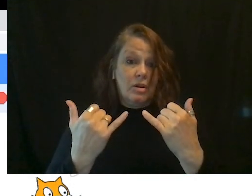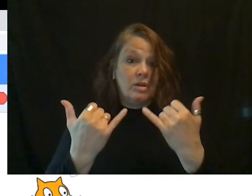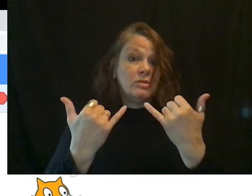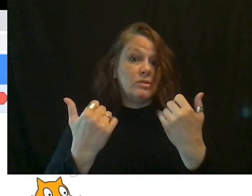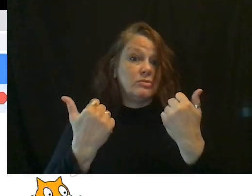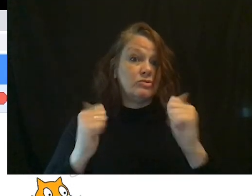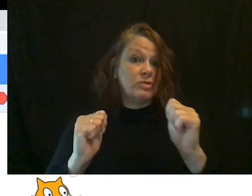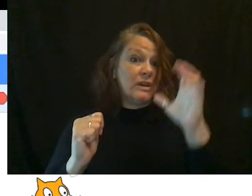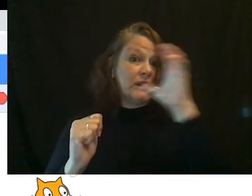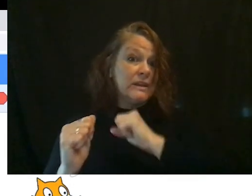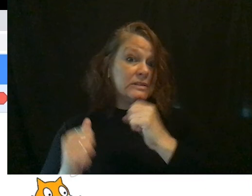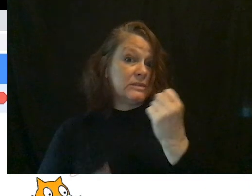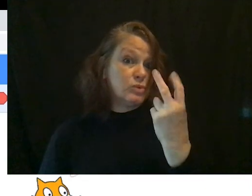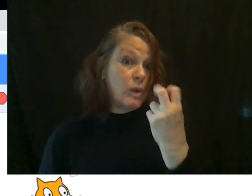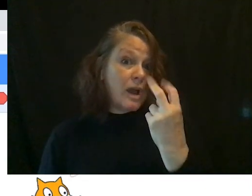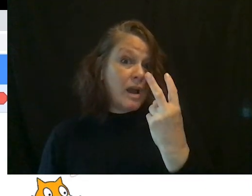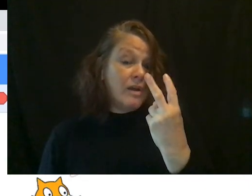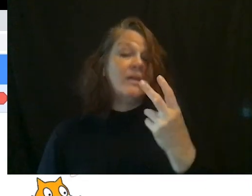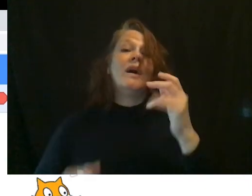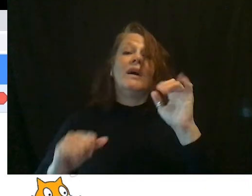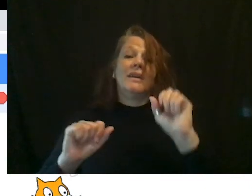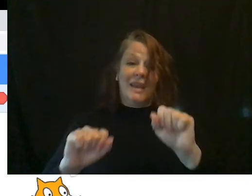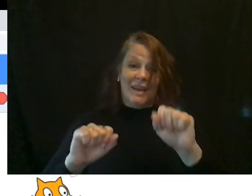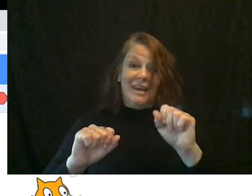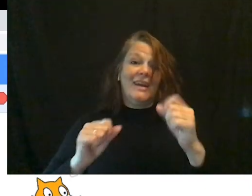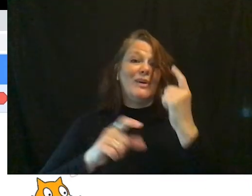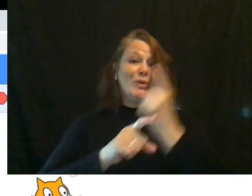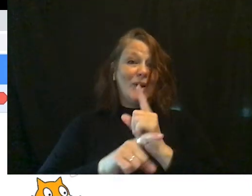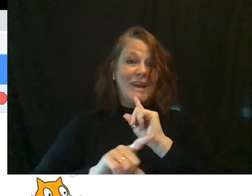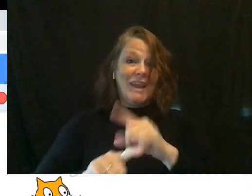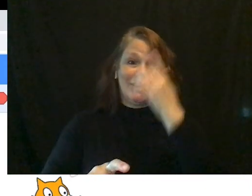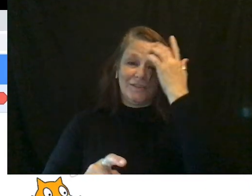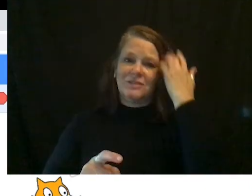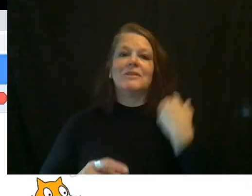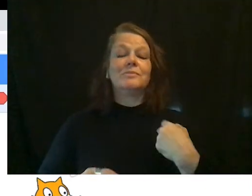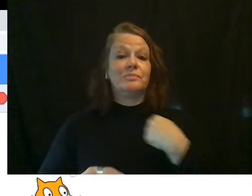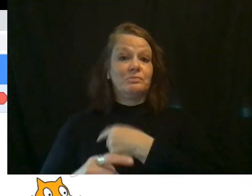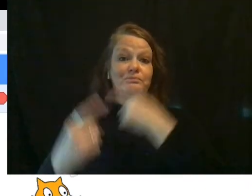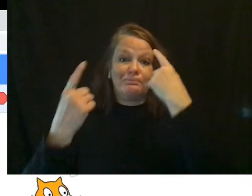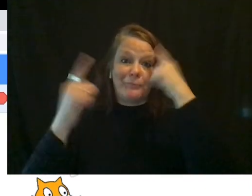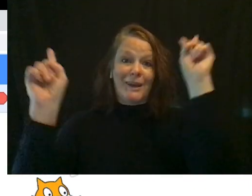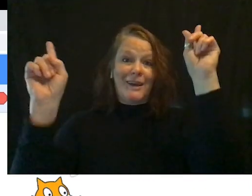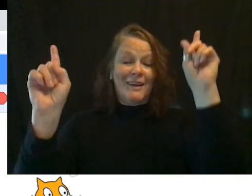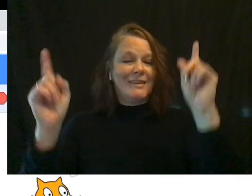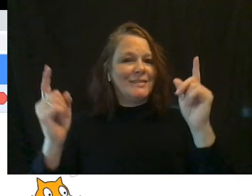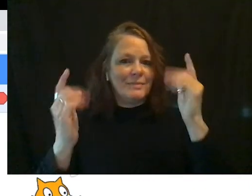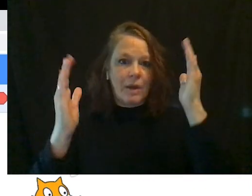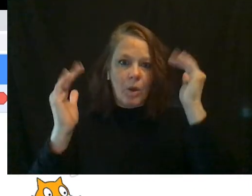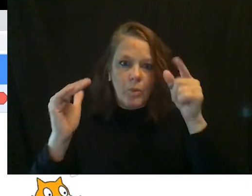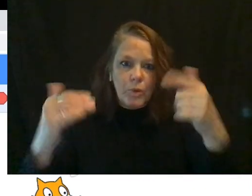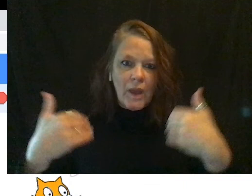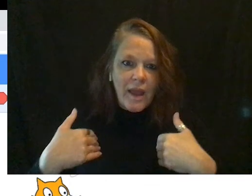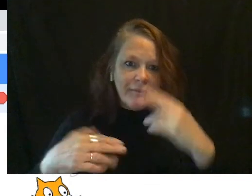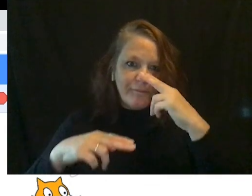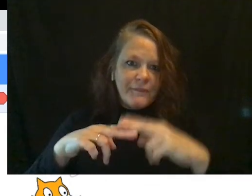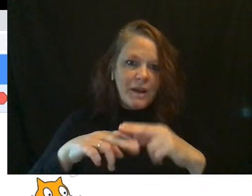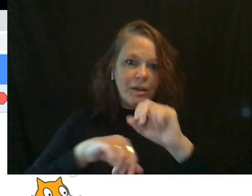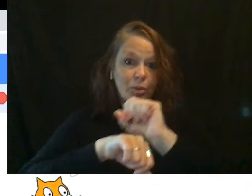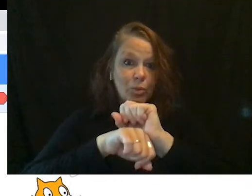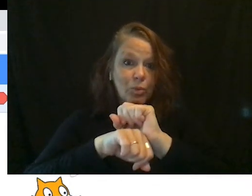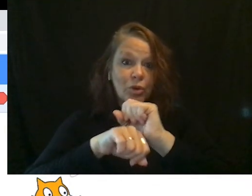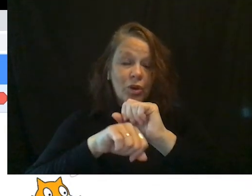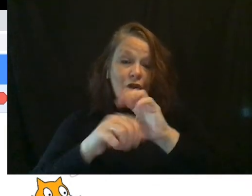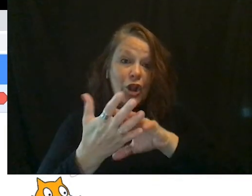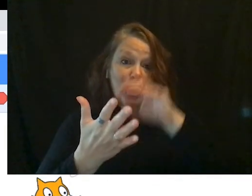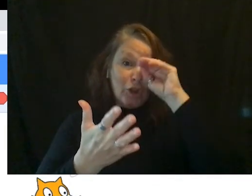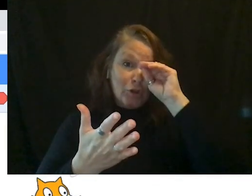try guessing 12, and this will be the right answer. We got it. Yay. I hope you guys had fun learning about conditionals. I encourage you guys to go